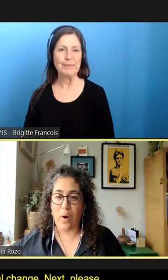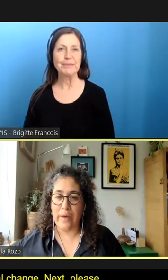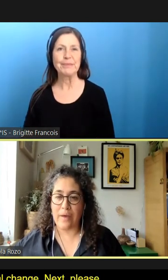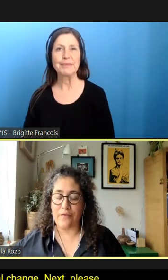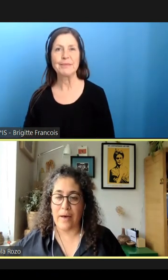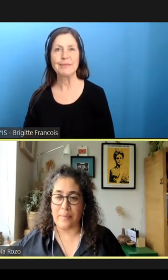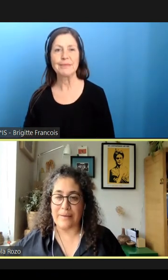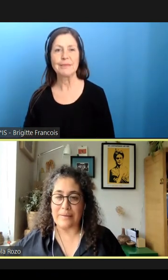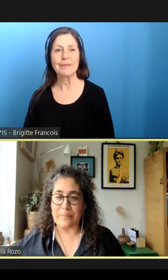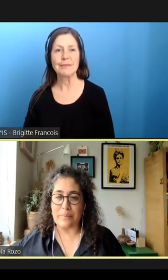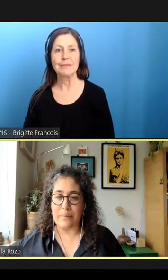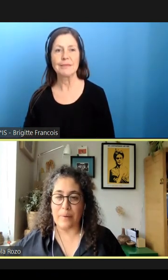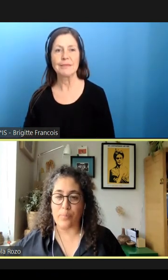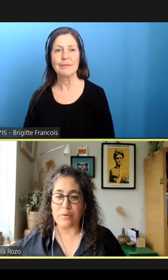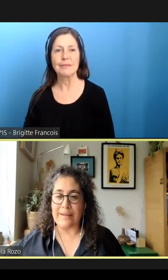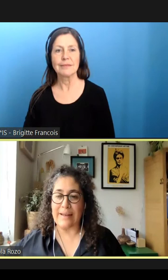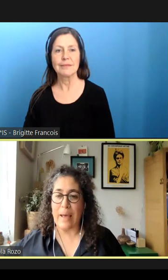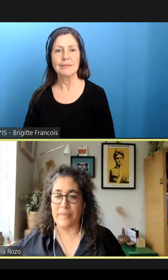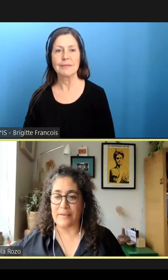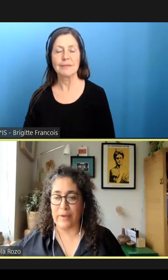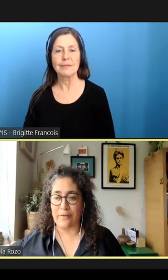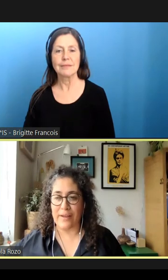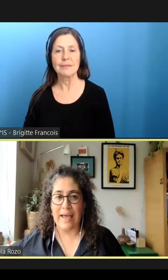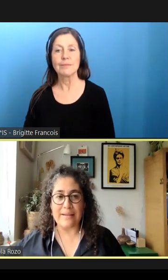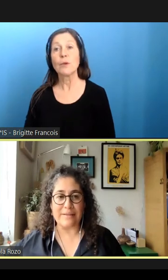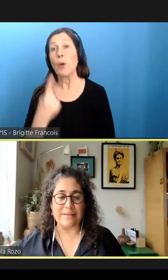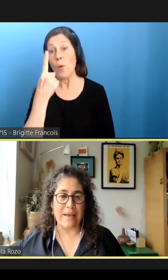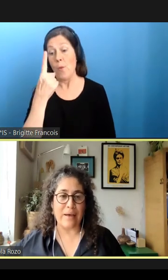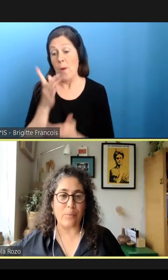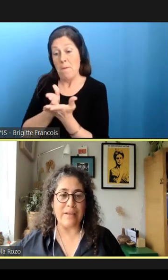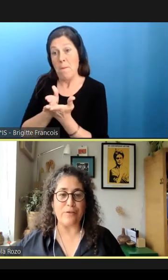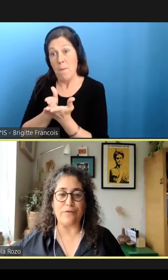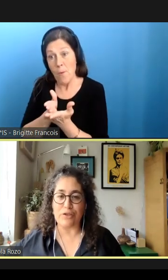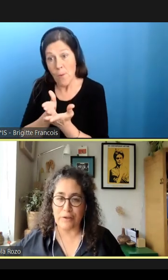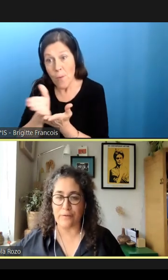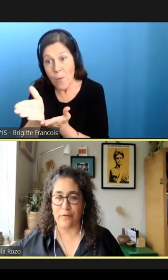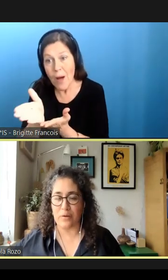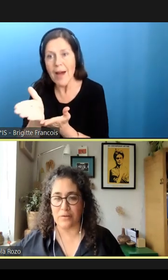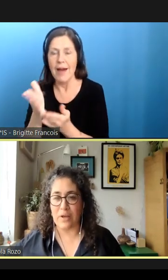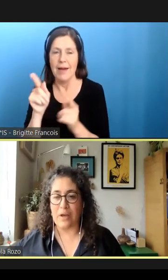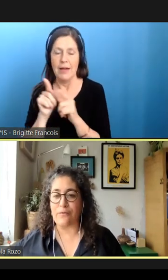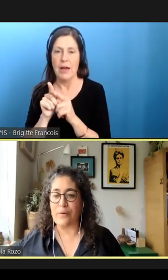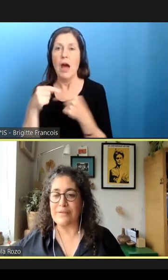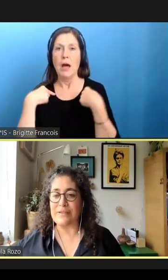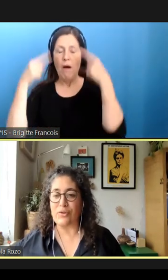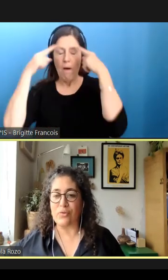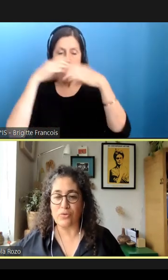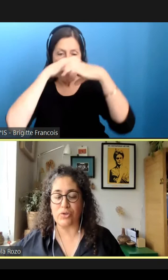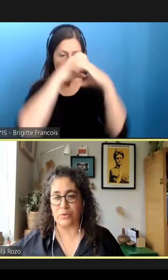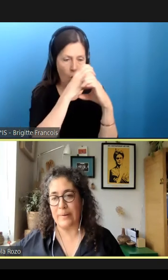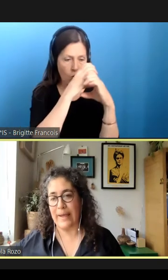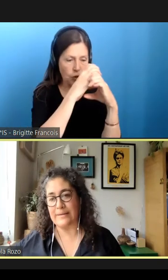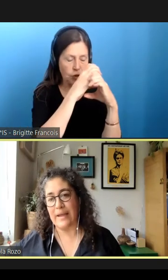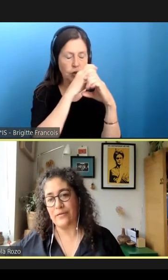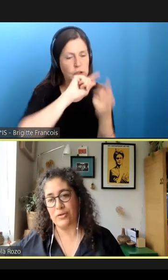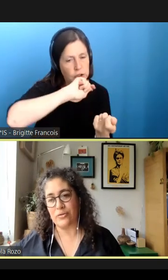So one way of broadening up this way of analysis, we need to shift the focus. Of course, it's crucial